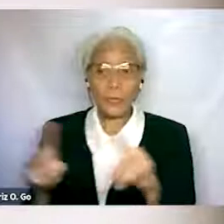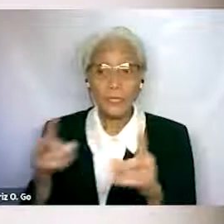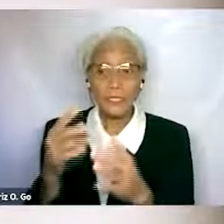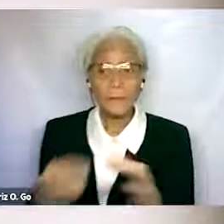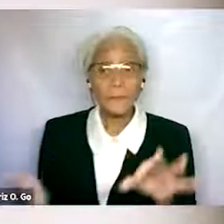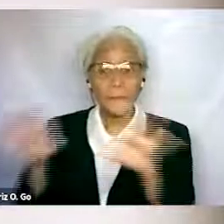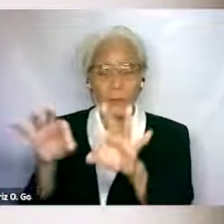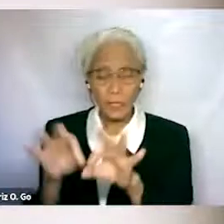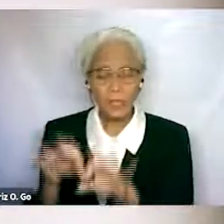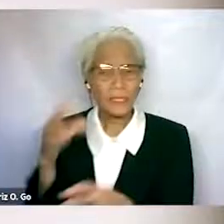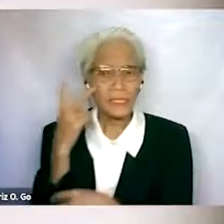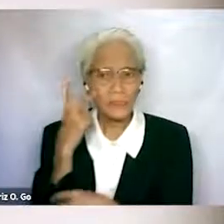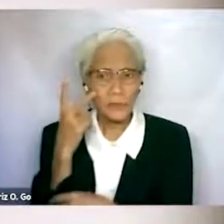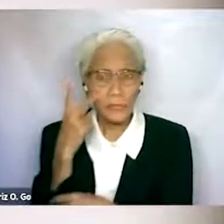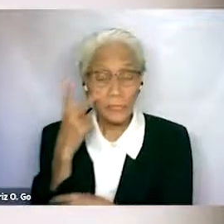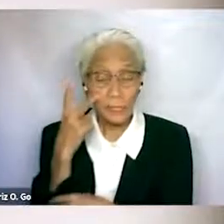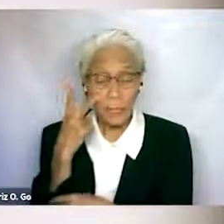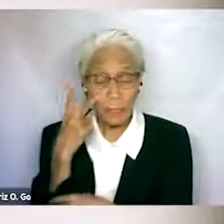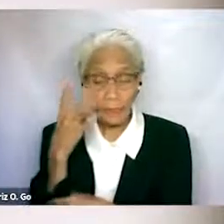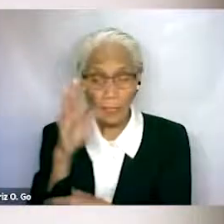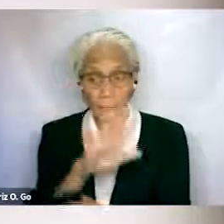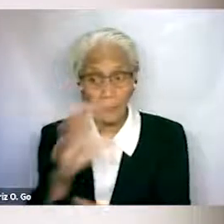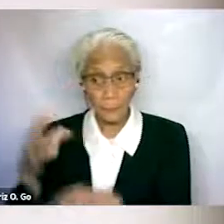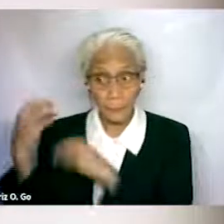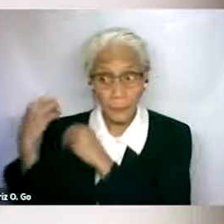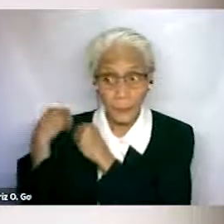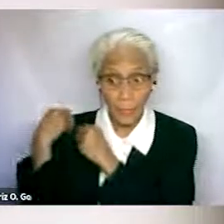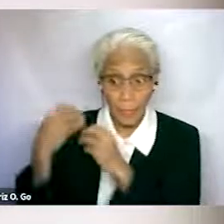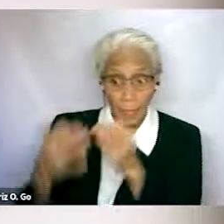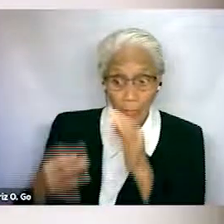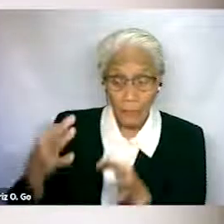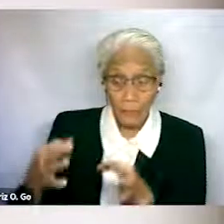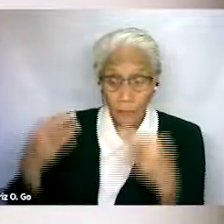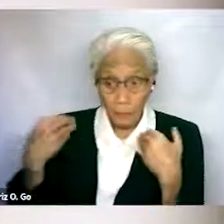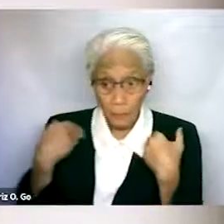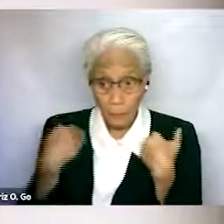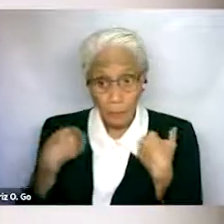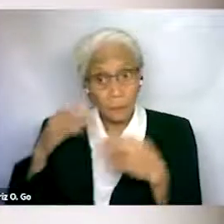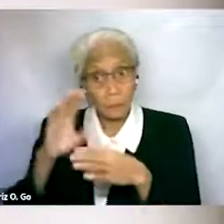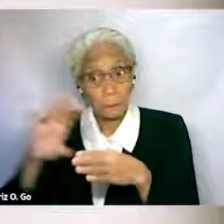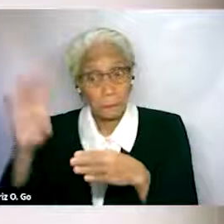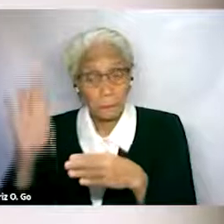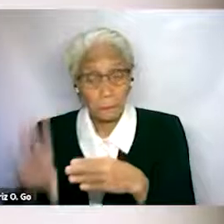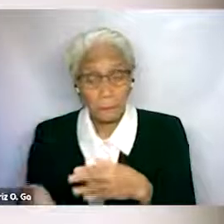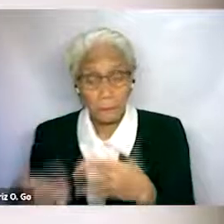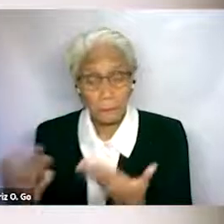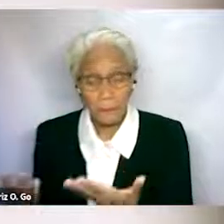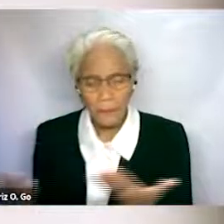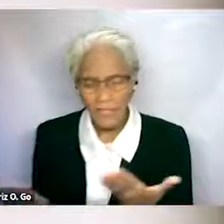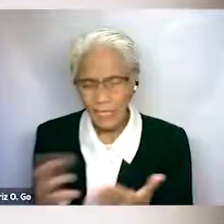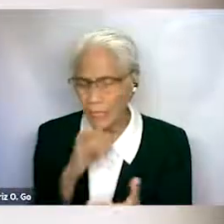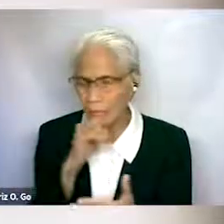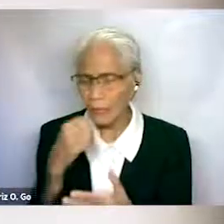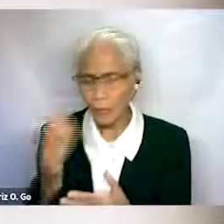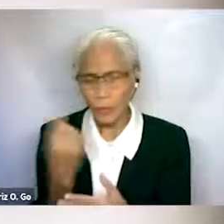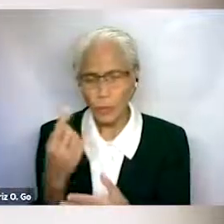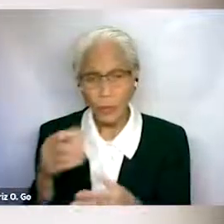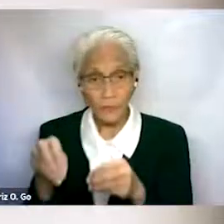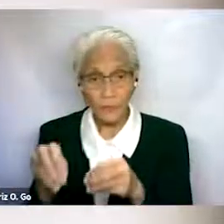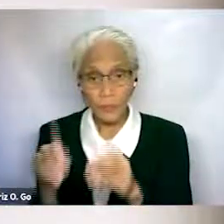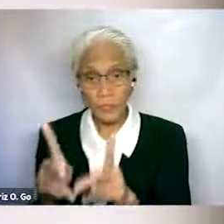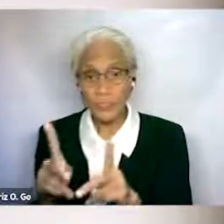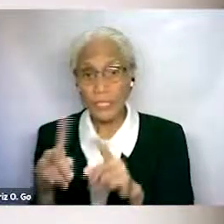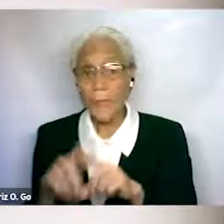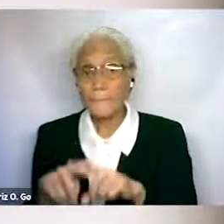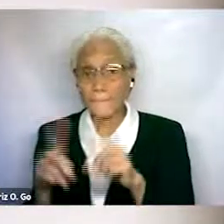Child Rights Convention on harmful practices against girls. So I think after this, a lot of joint statements were issued